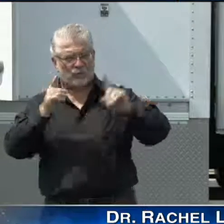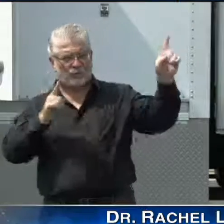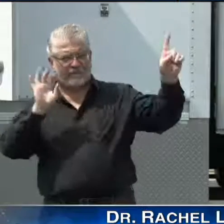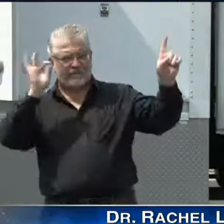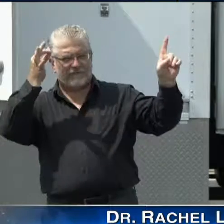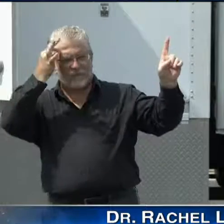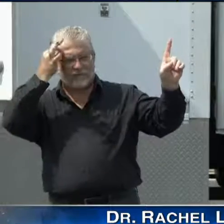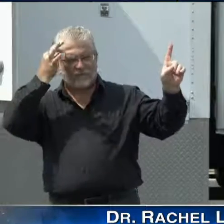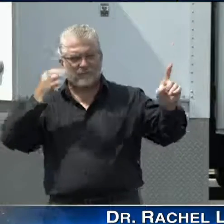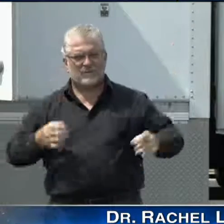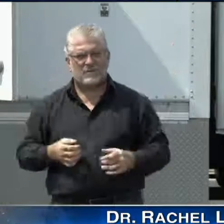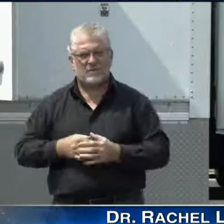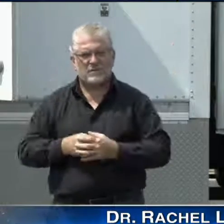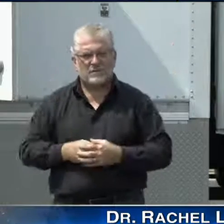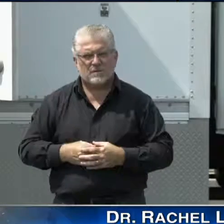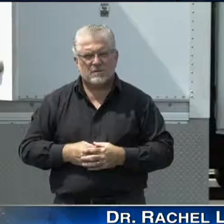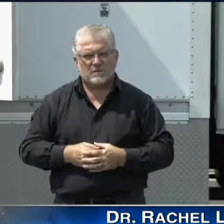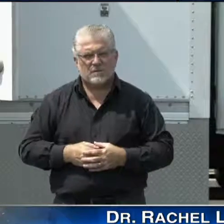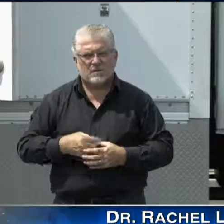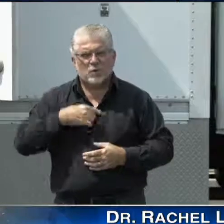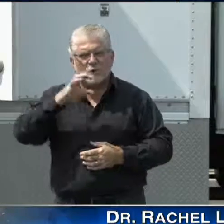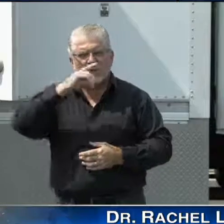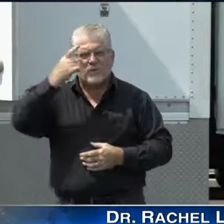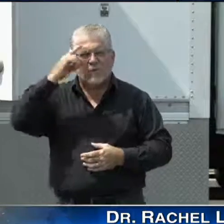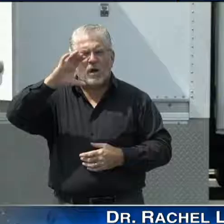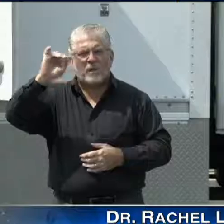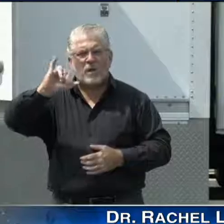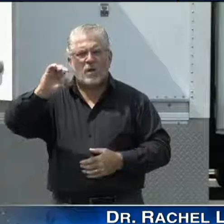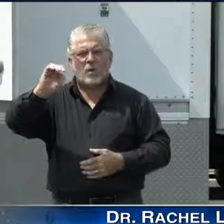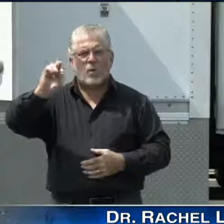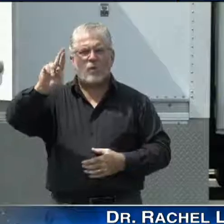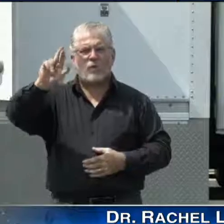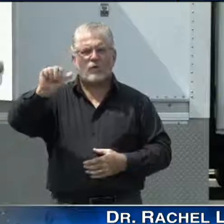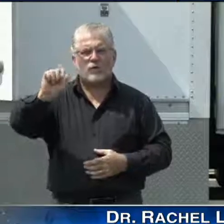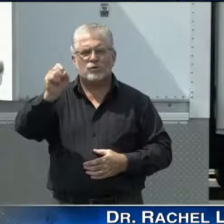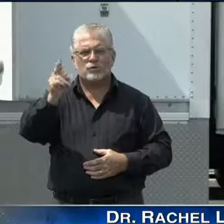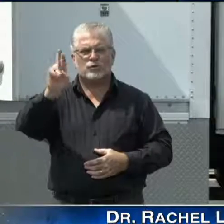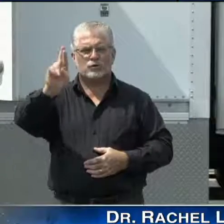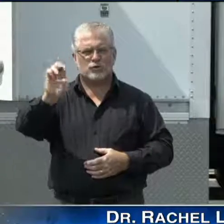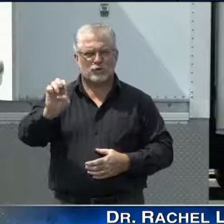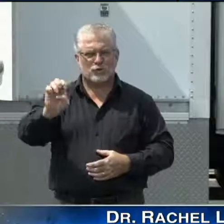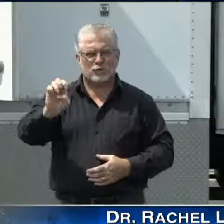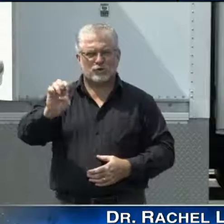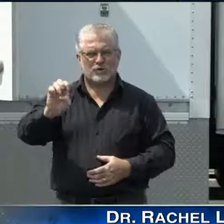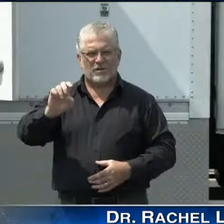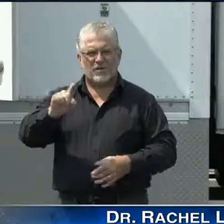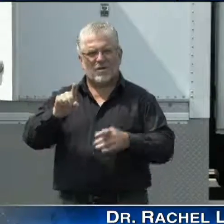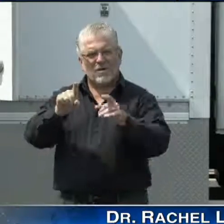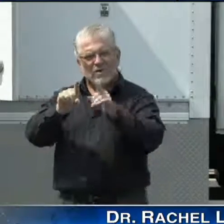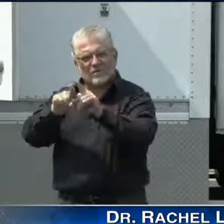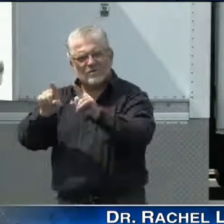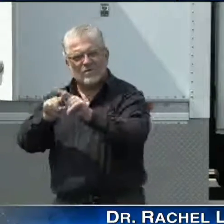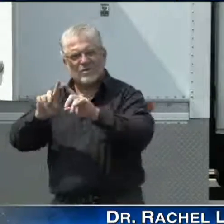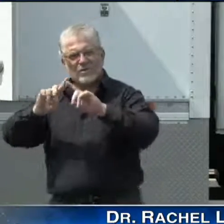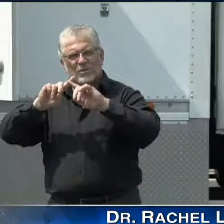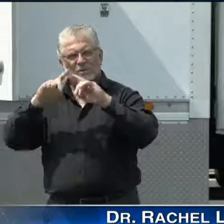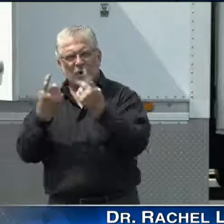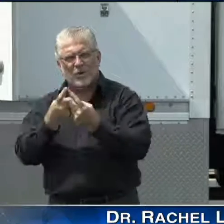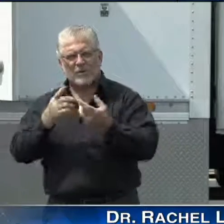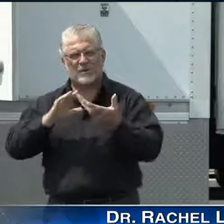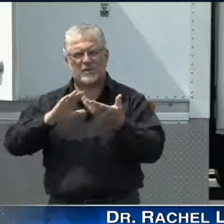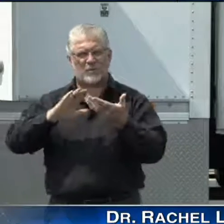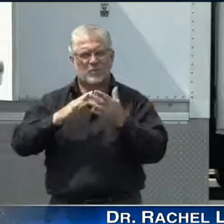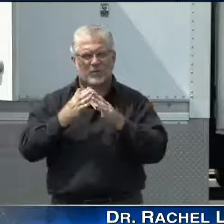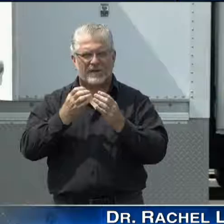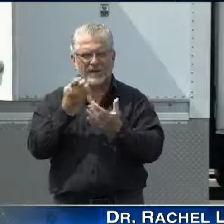for companies such as OraSure, and the Department of Community and Economic Development has had a loan out to OraSure, as we had a